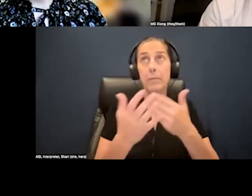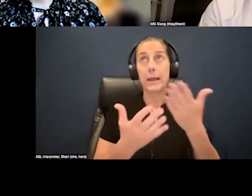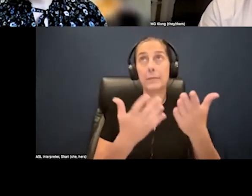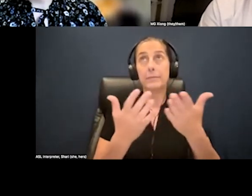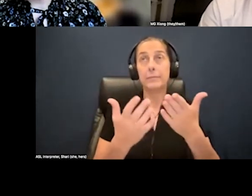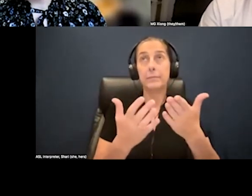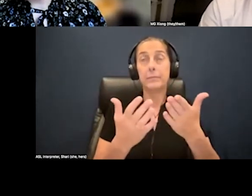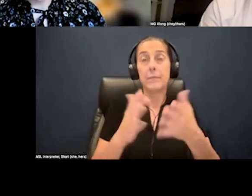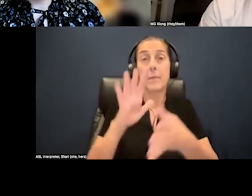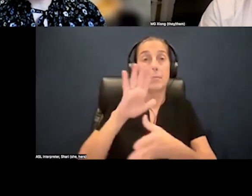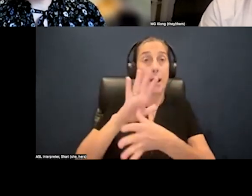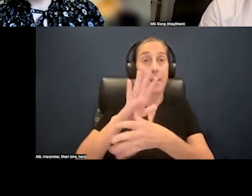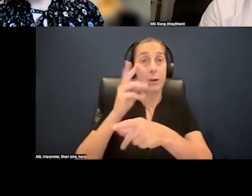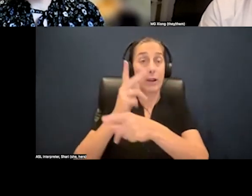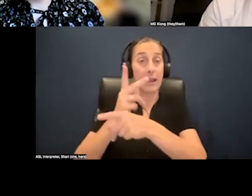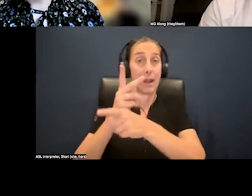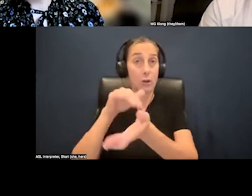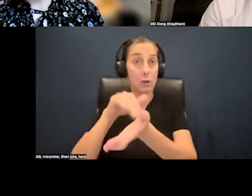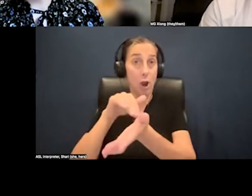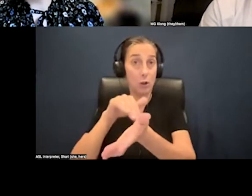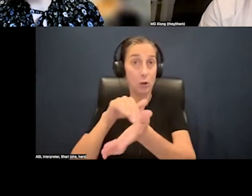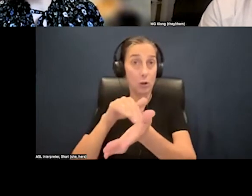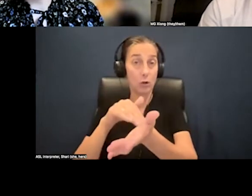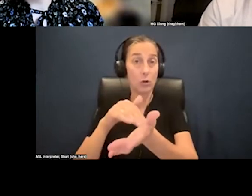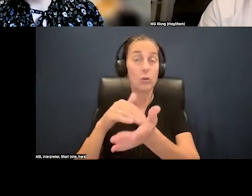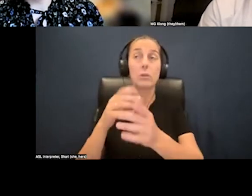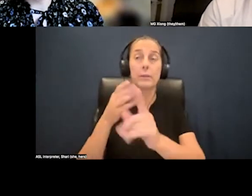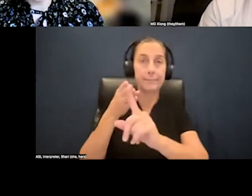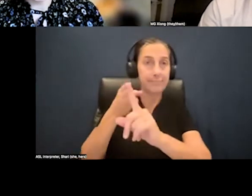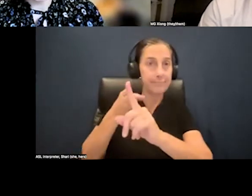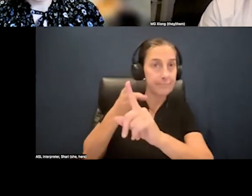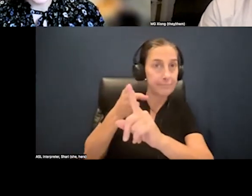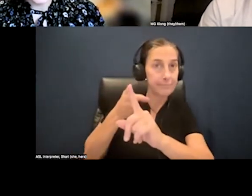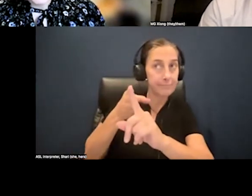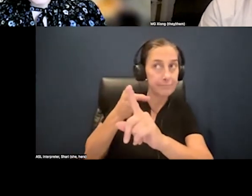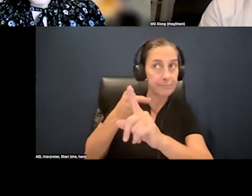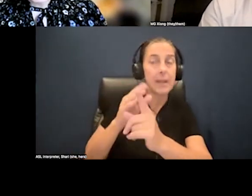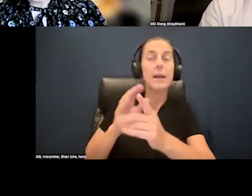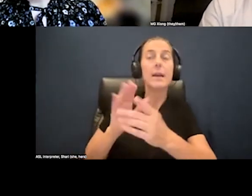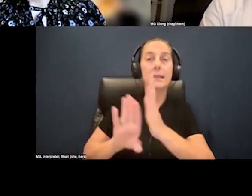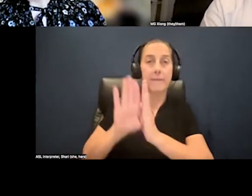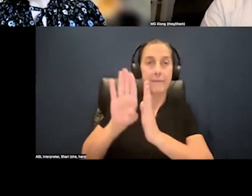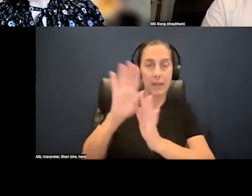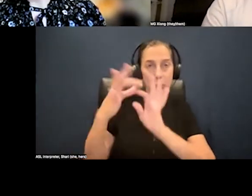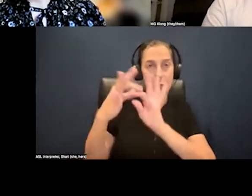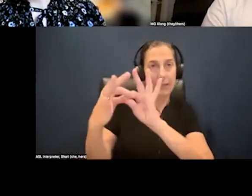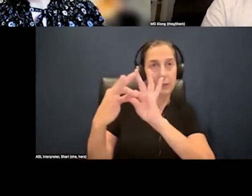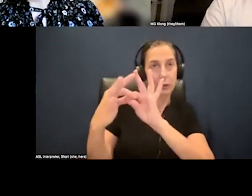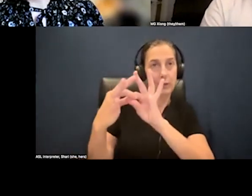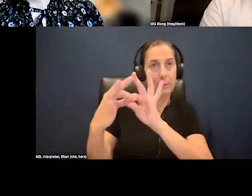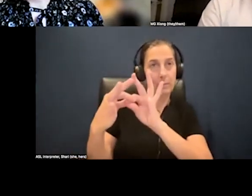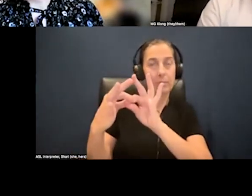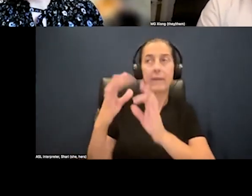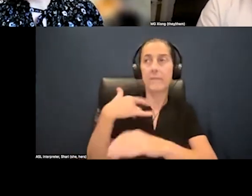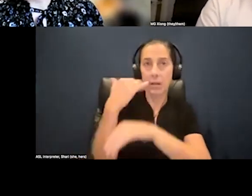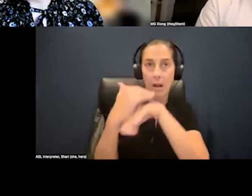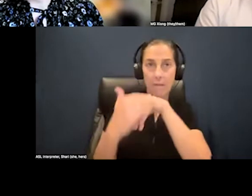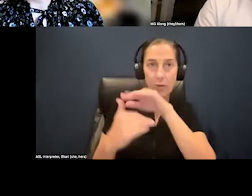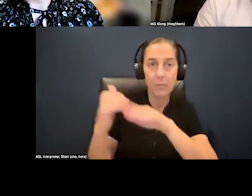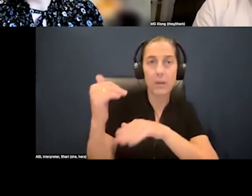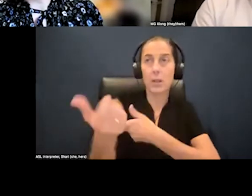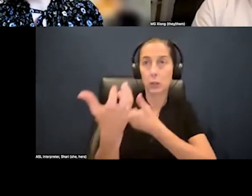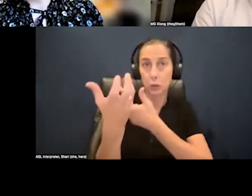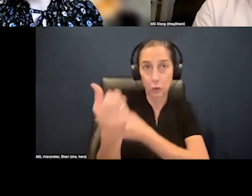a primary care provider that you trust for gender affirming primary care, and establishing a relationship